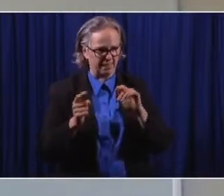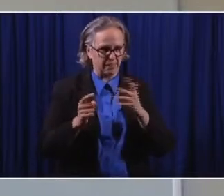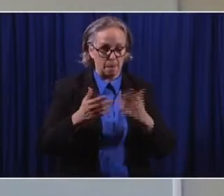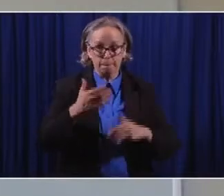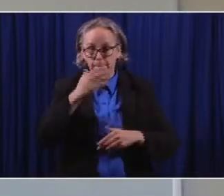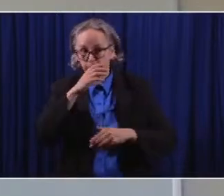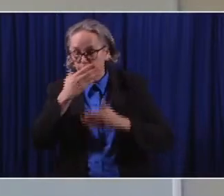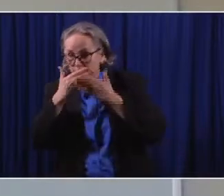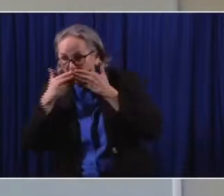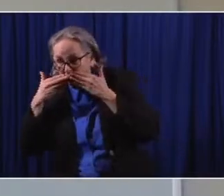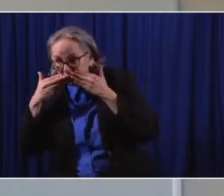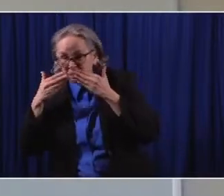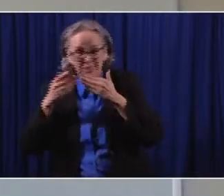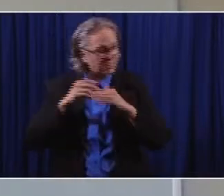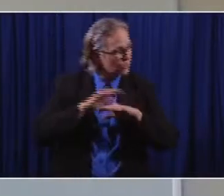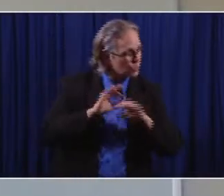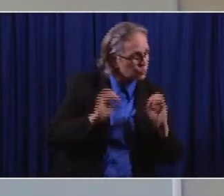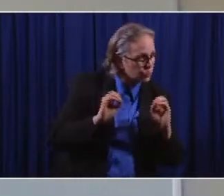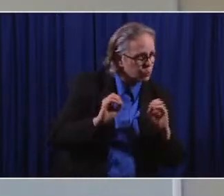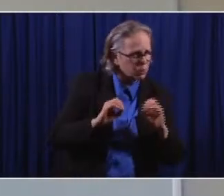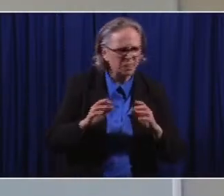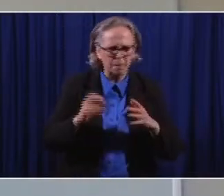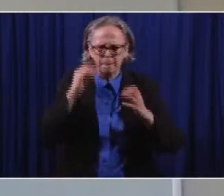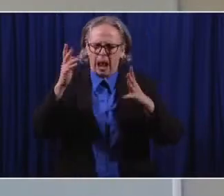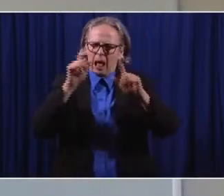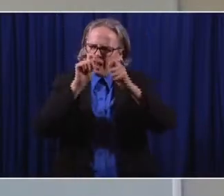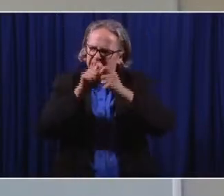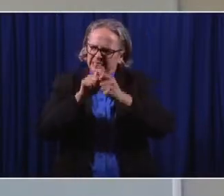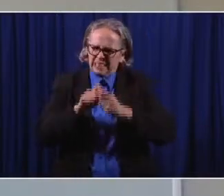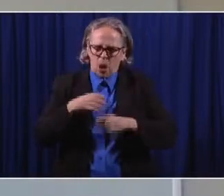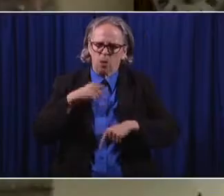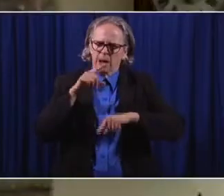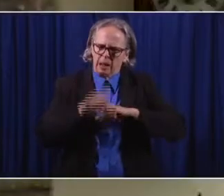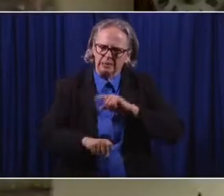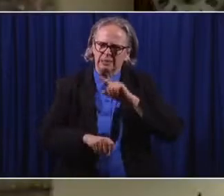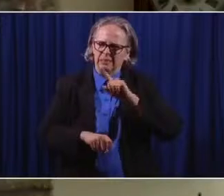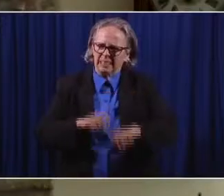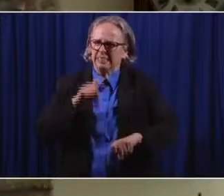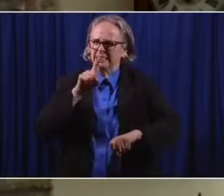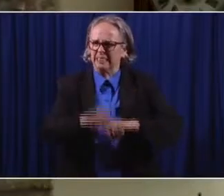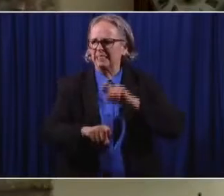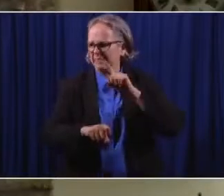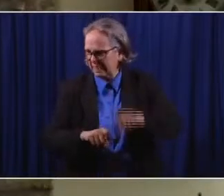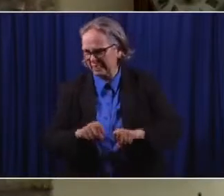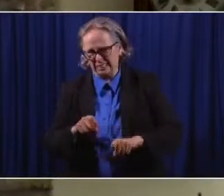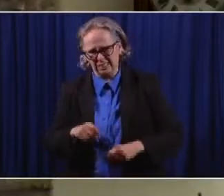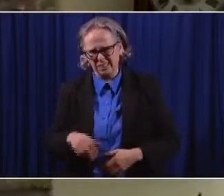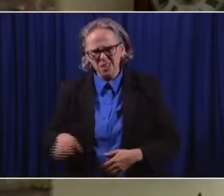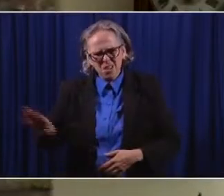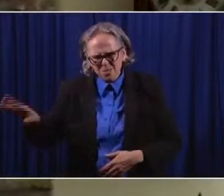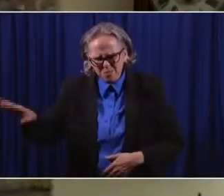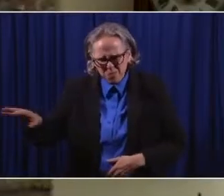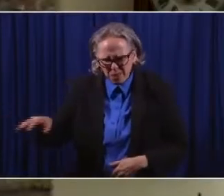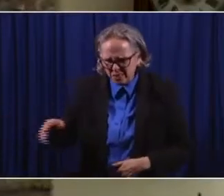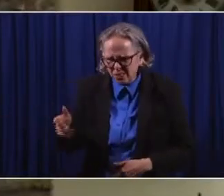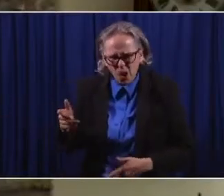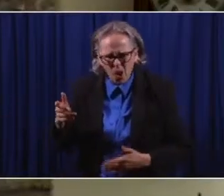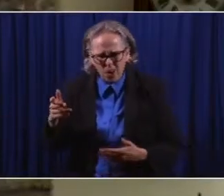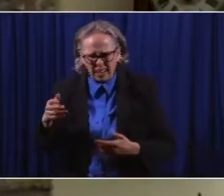lot of details behind the exposure that we collect and we look at. So every case is kind of fact specific, I